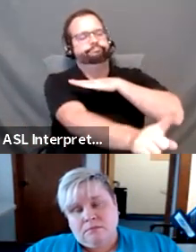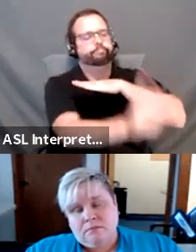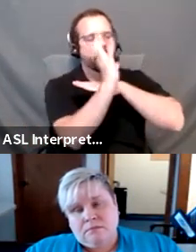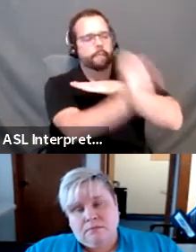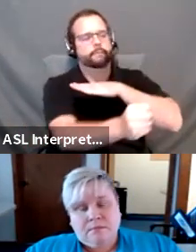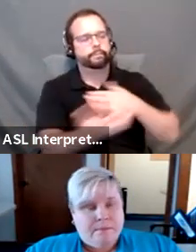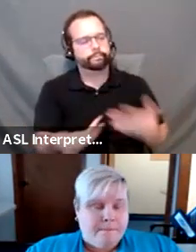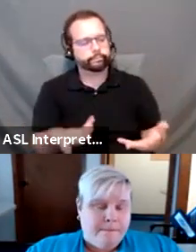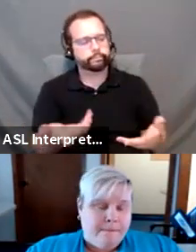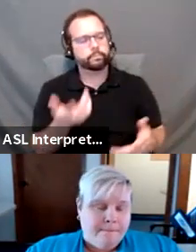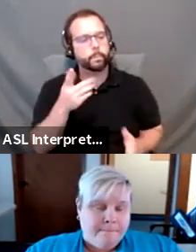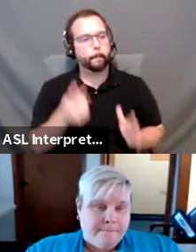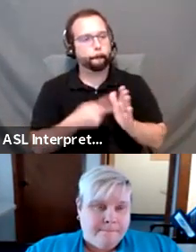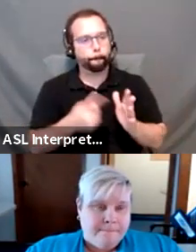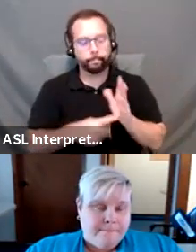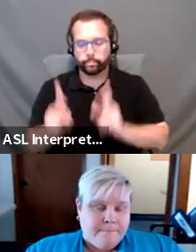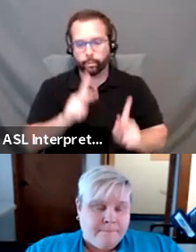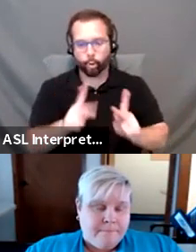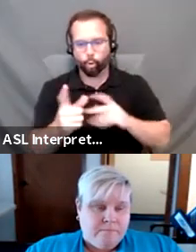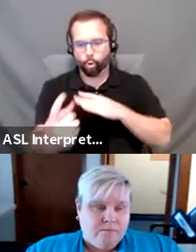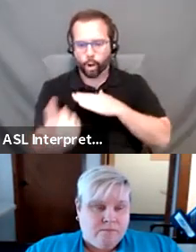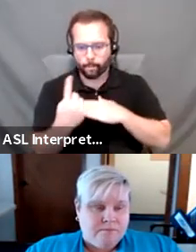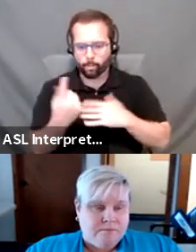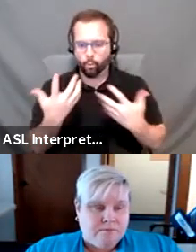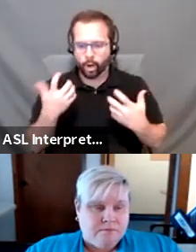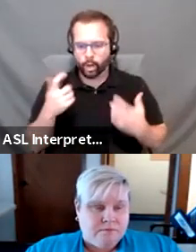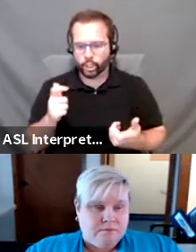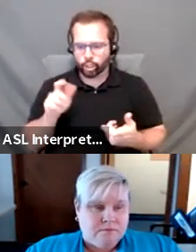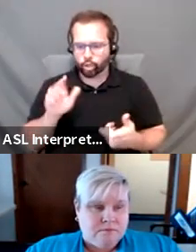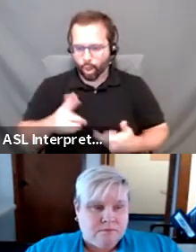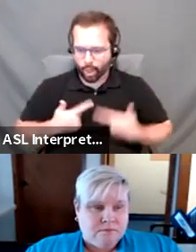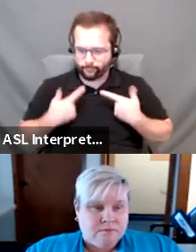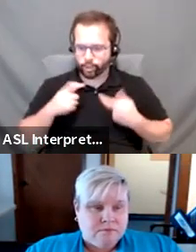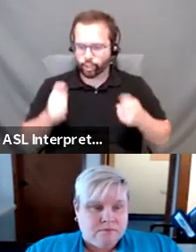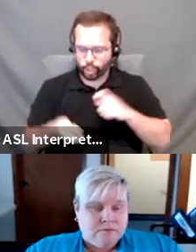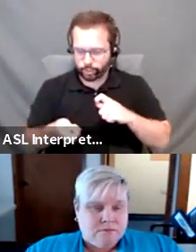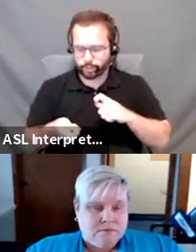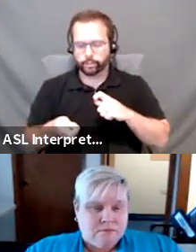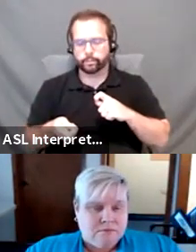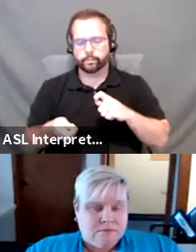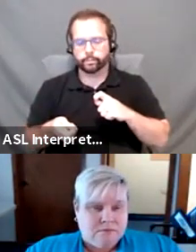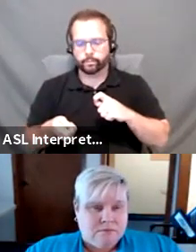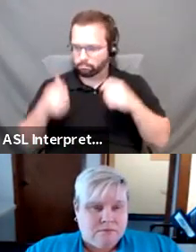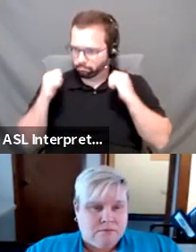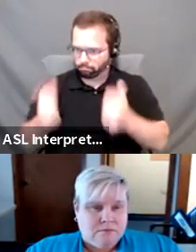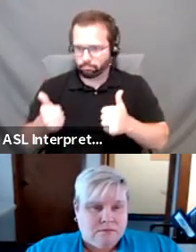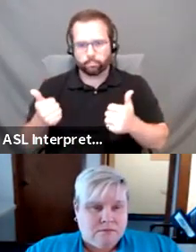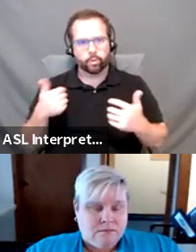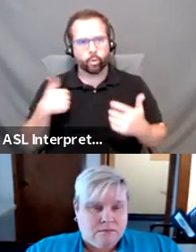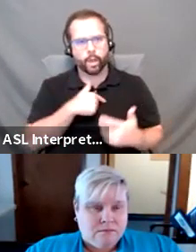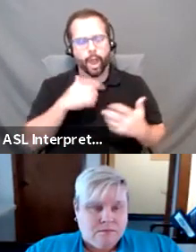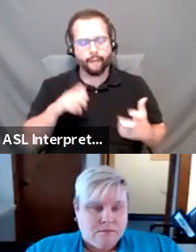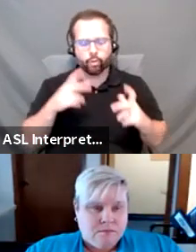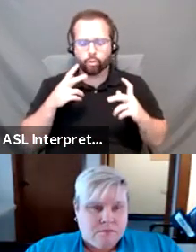to, as Centers for Independent Living, we have to address what our philosophy is, what our programs are for. And we tell people that